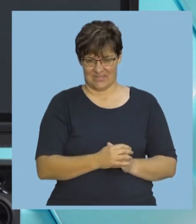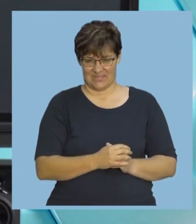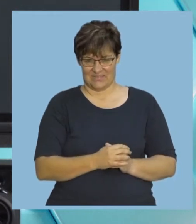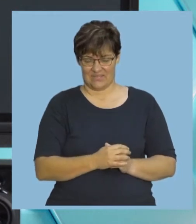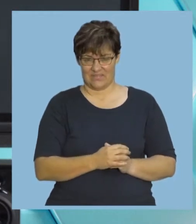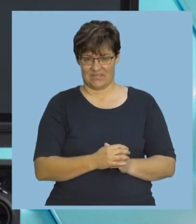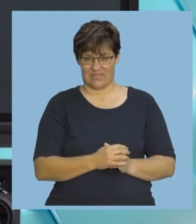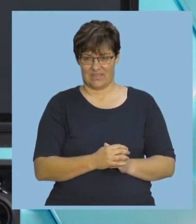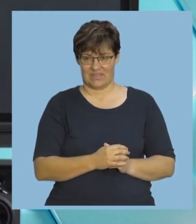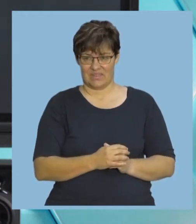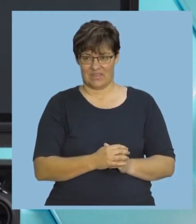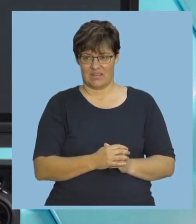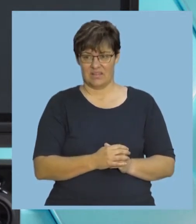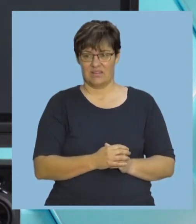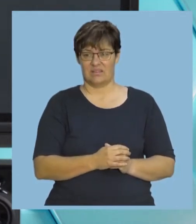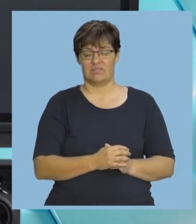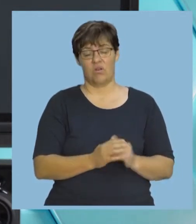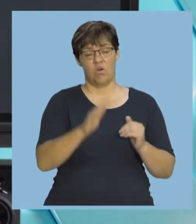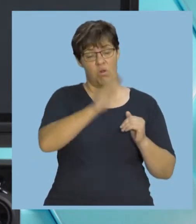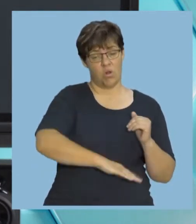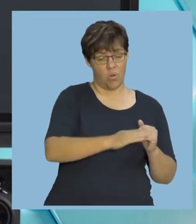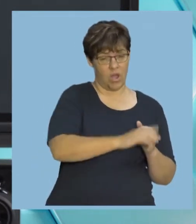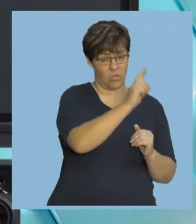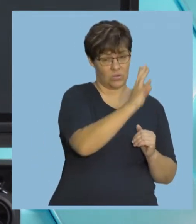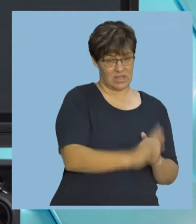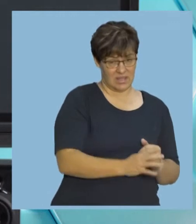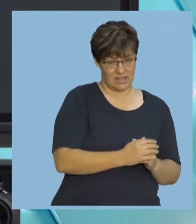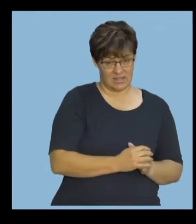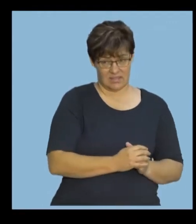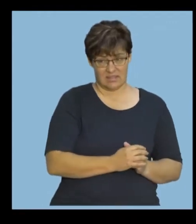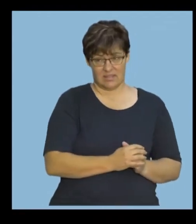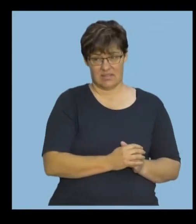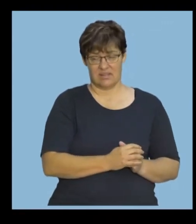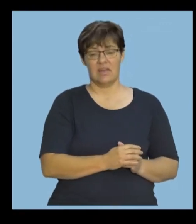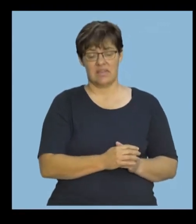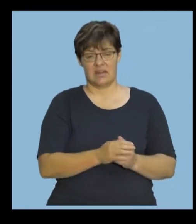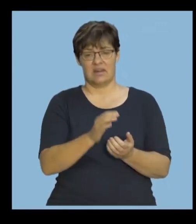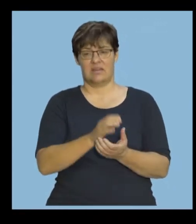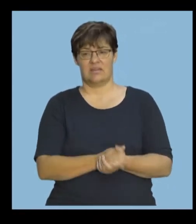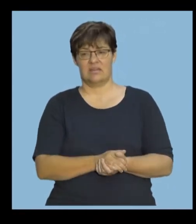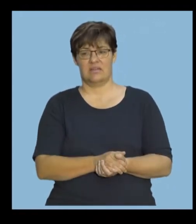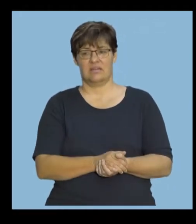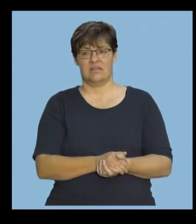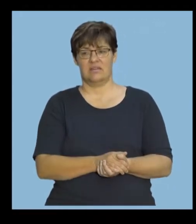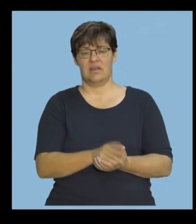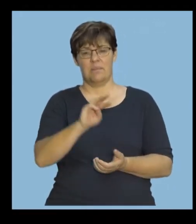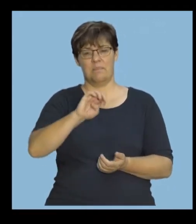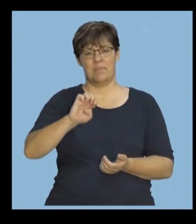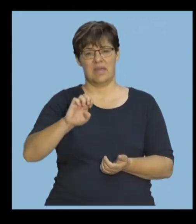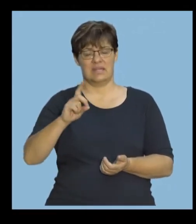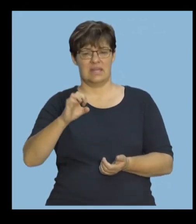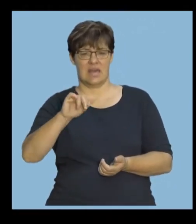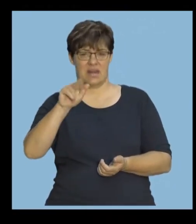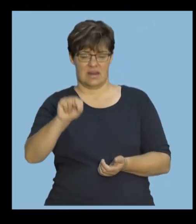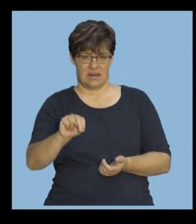data. So the minimum value, lower quartile, then median.